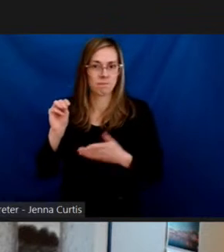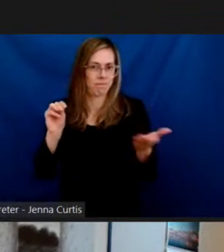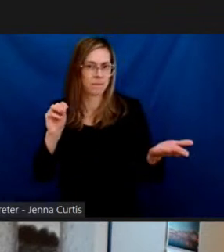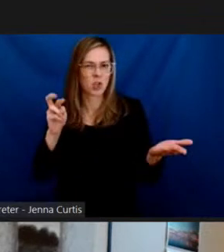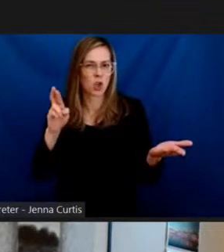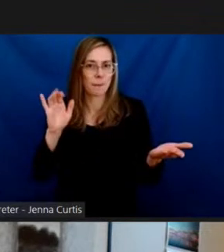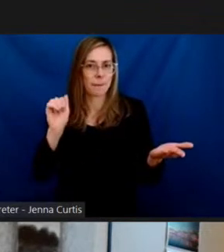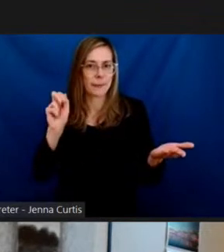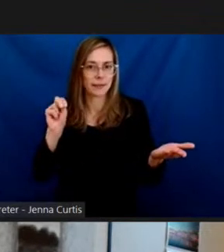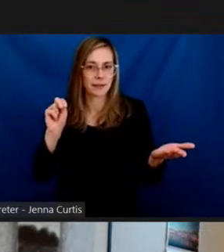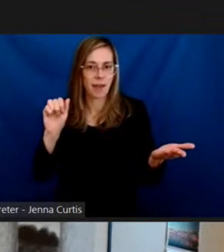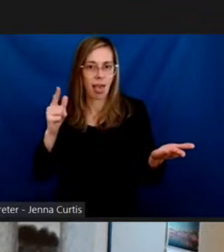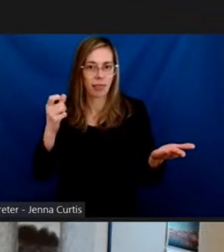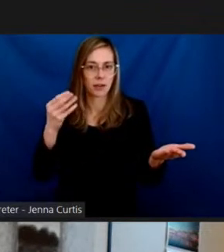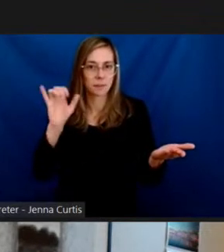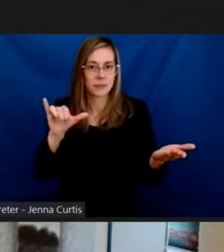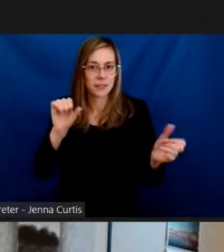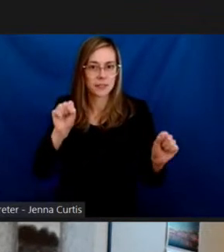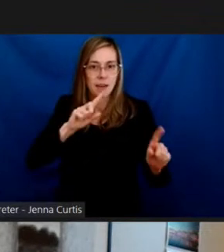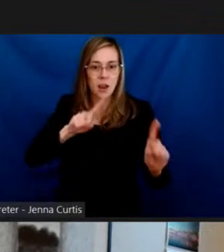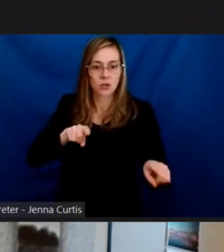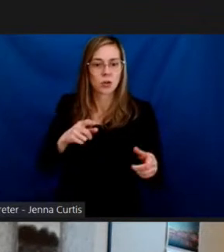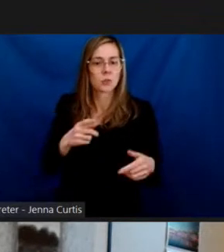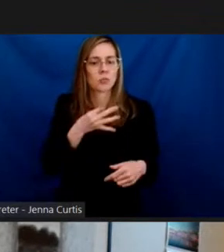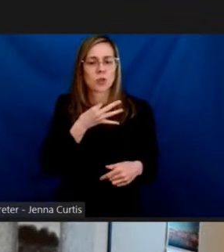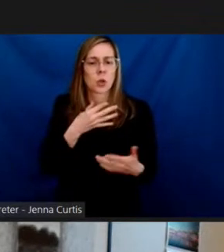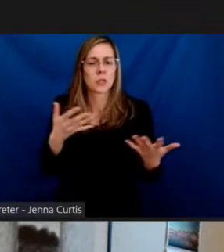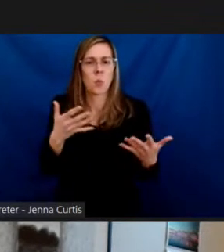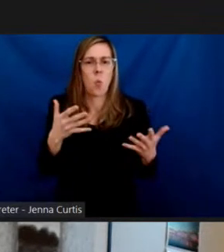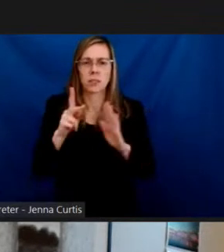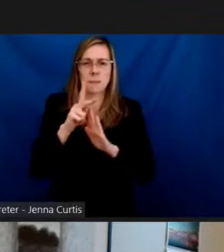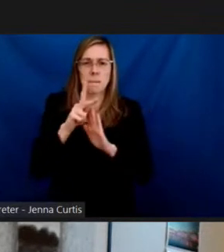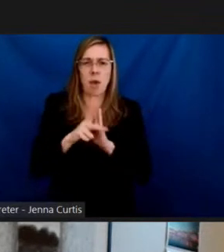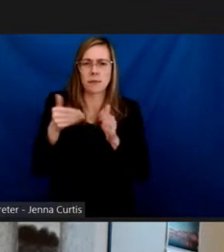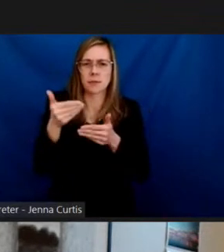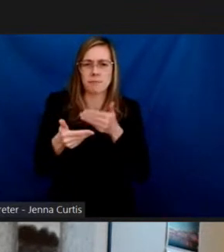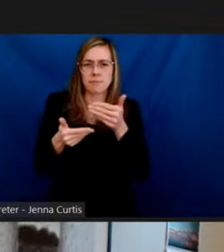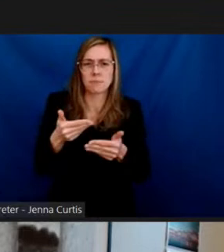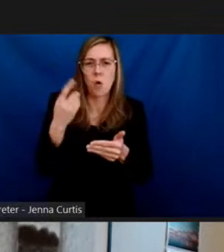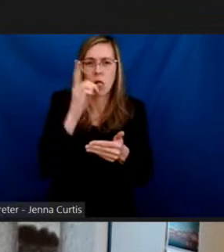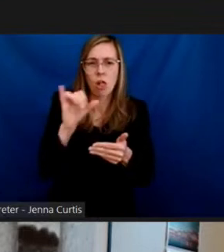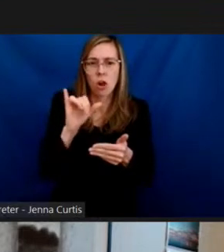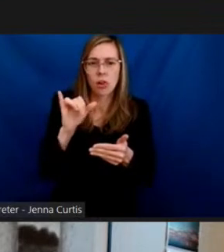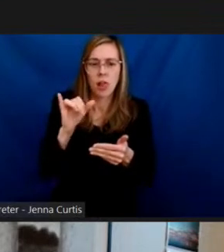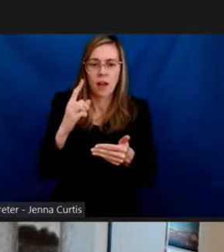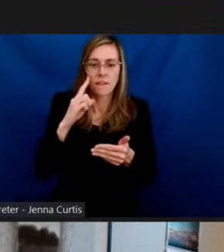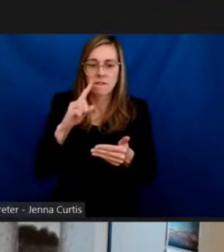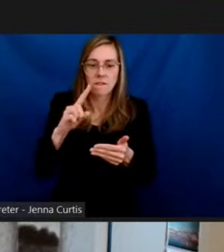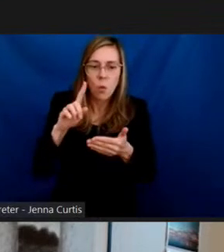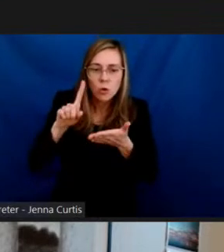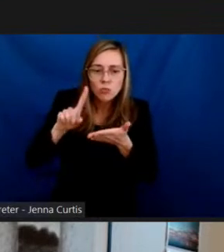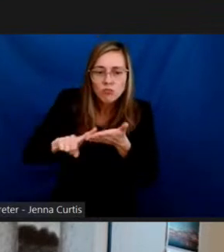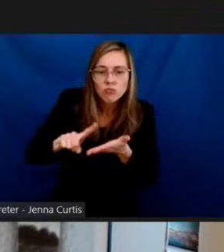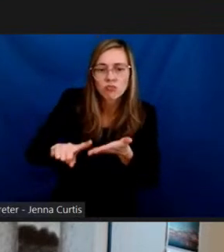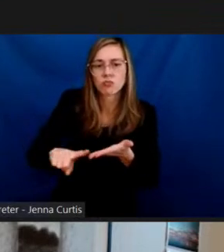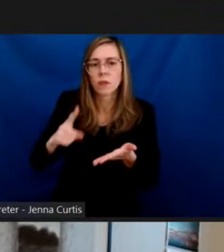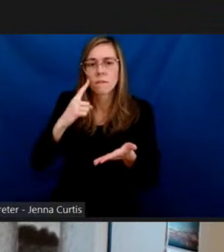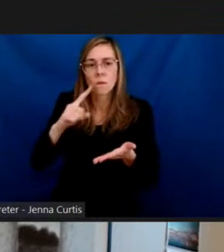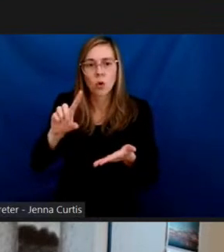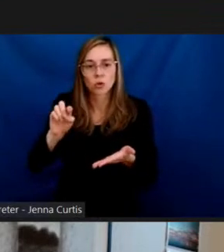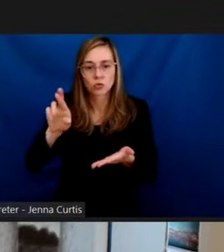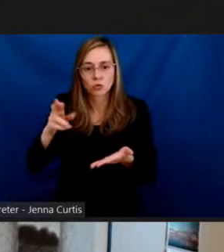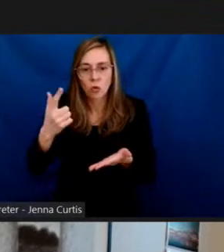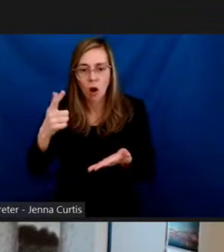checking weapons and drugs? Urban Alchemy, if you can take that one. You take that one, Jeff. So our procedure, we'll have